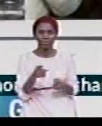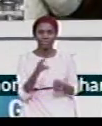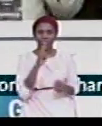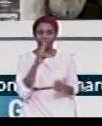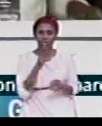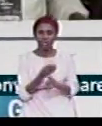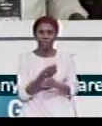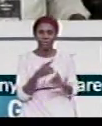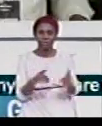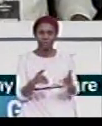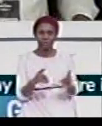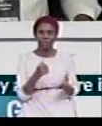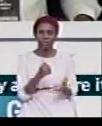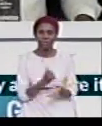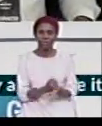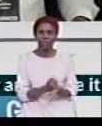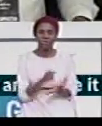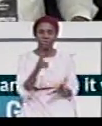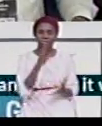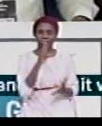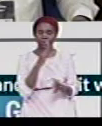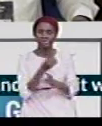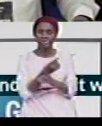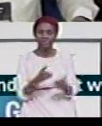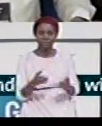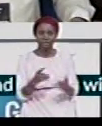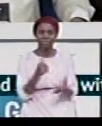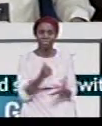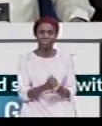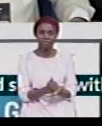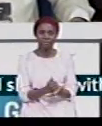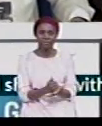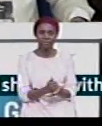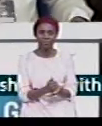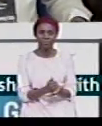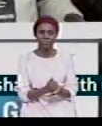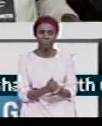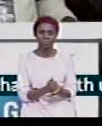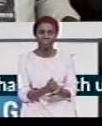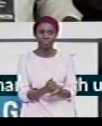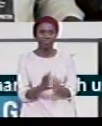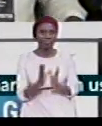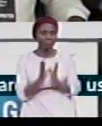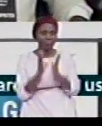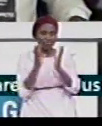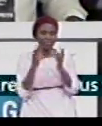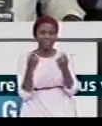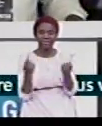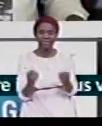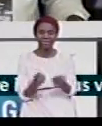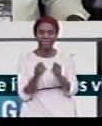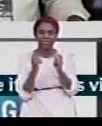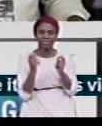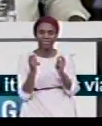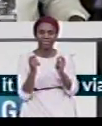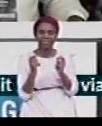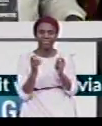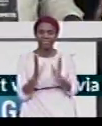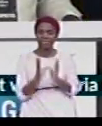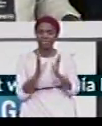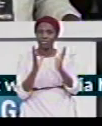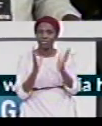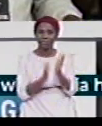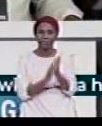delivered. You are delivered. You shout hallelujah. You shall praise the